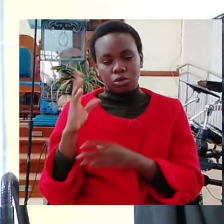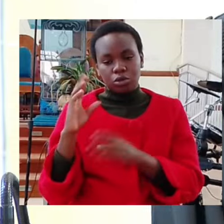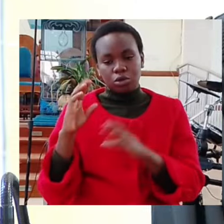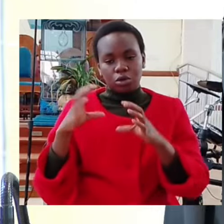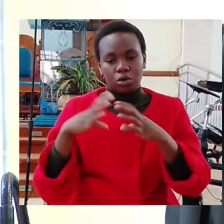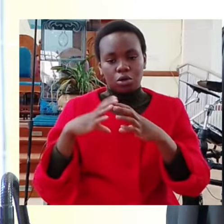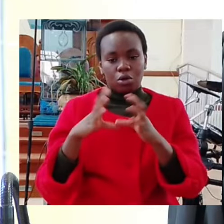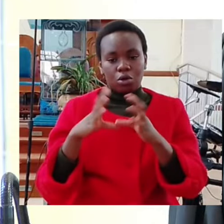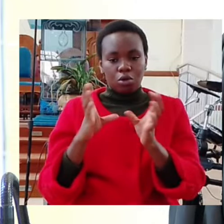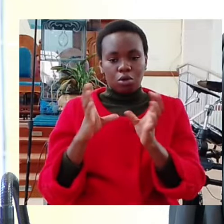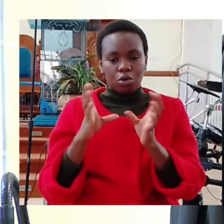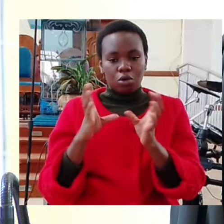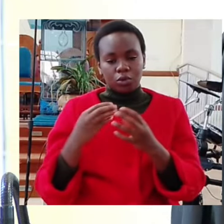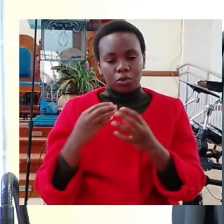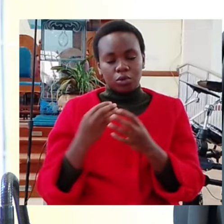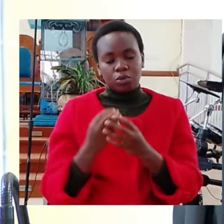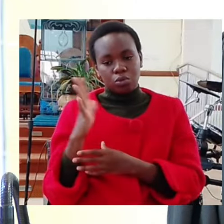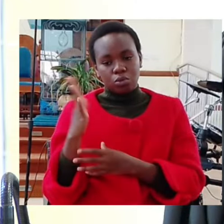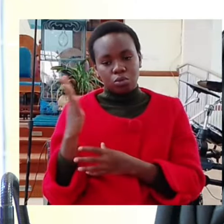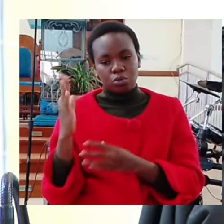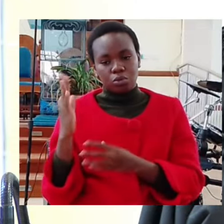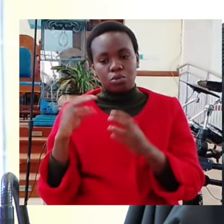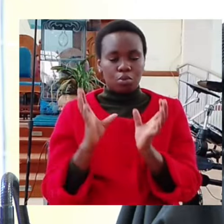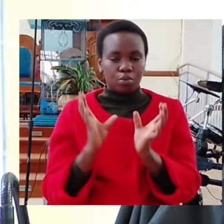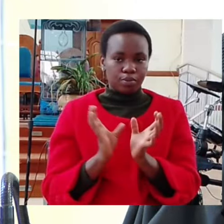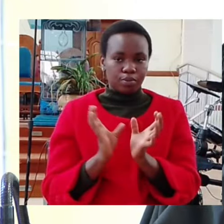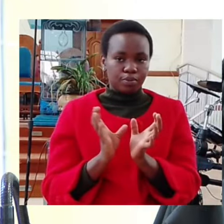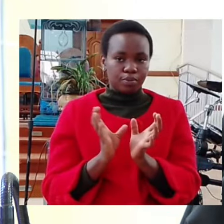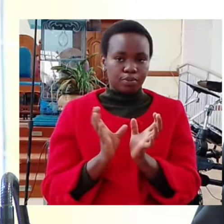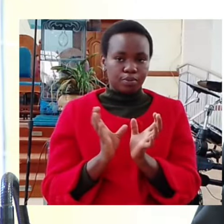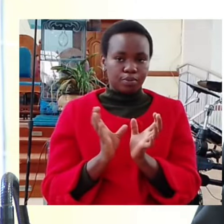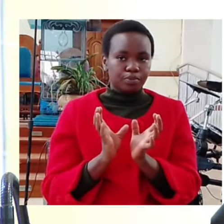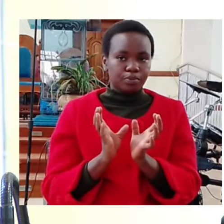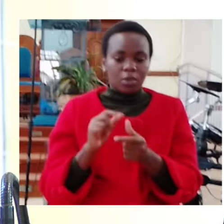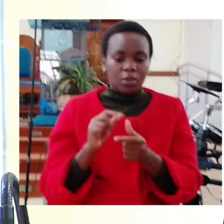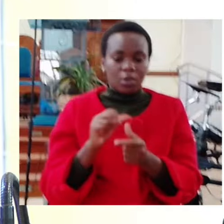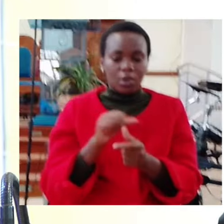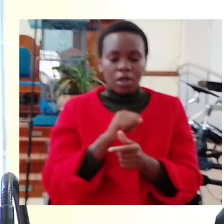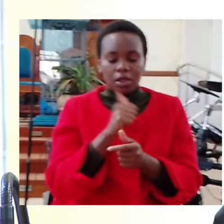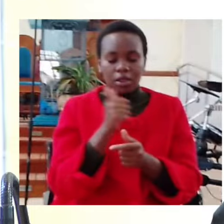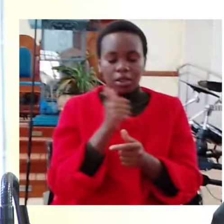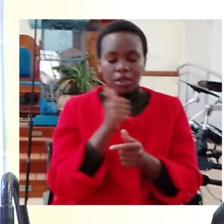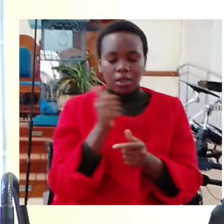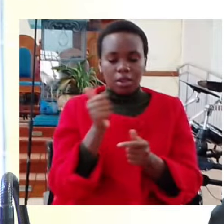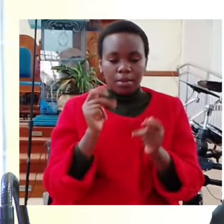community. Andu aria witaga arata metaga arata niki.